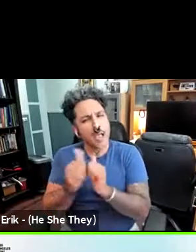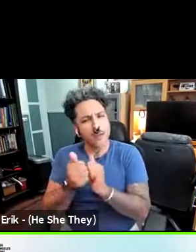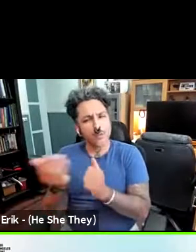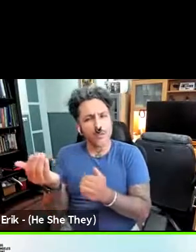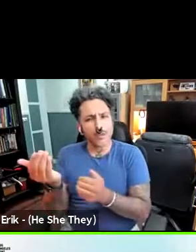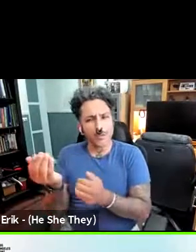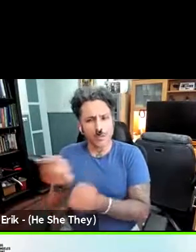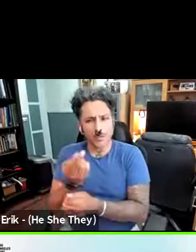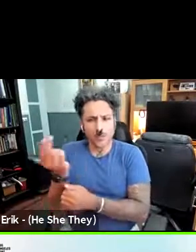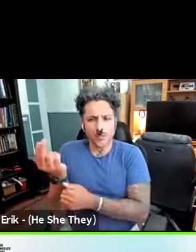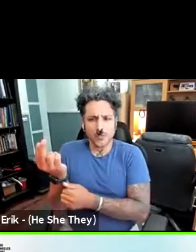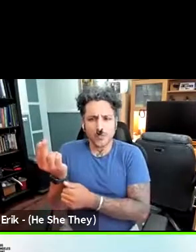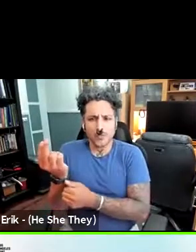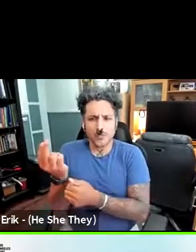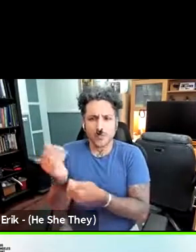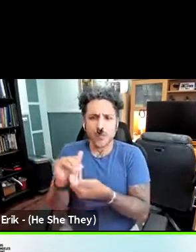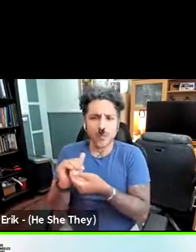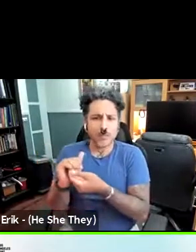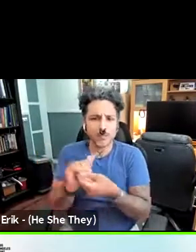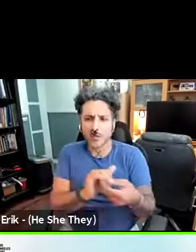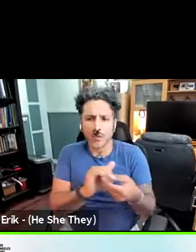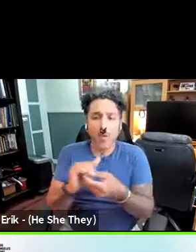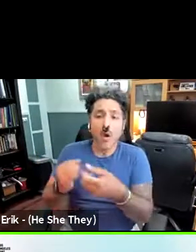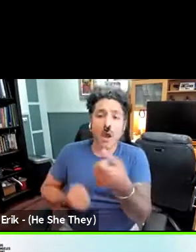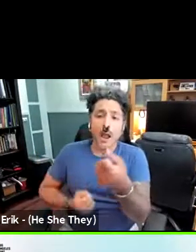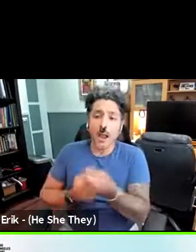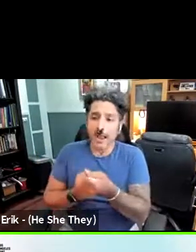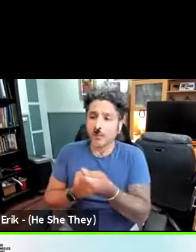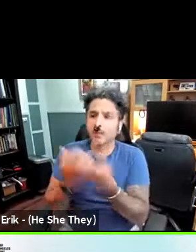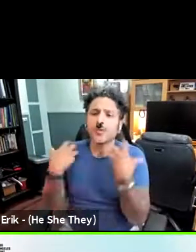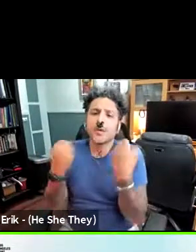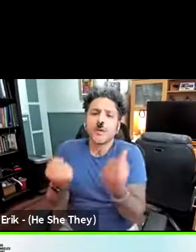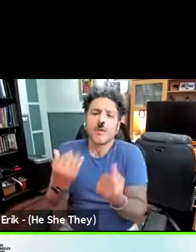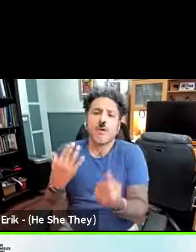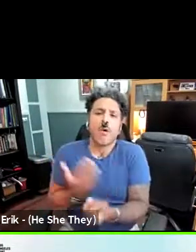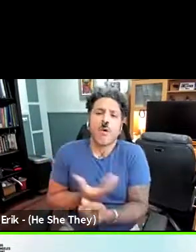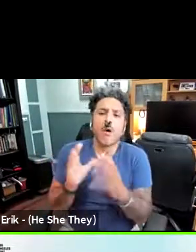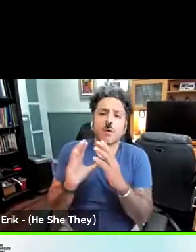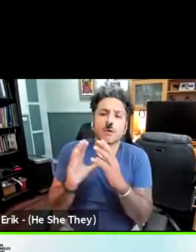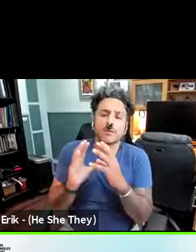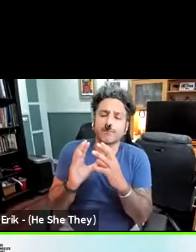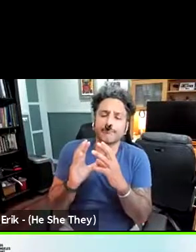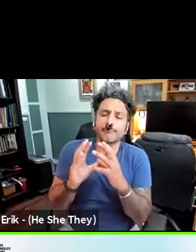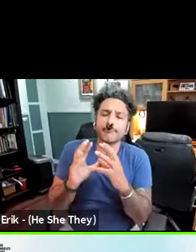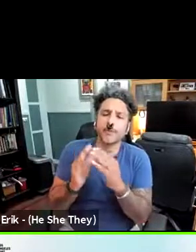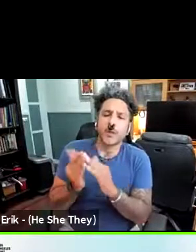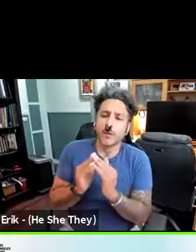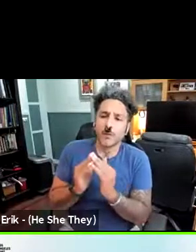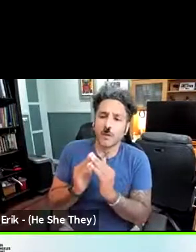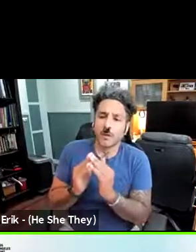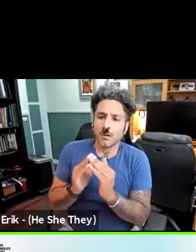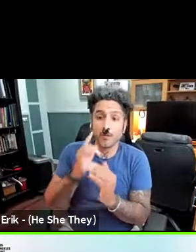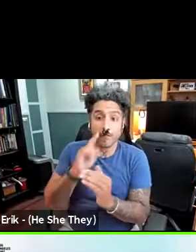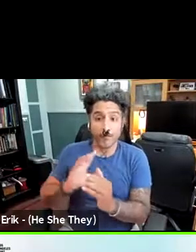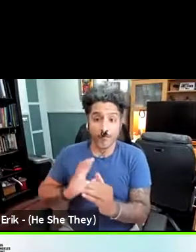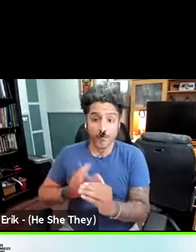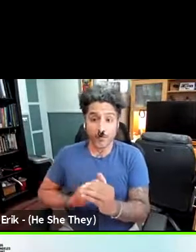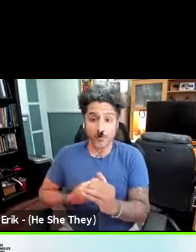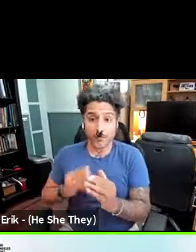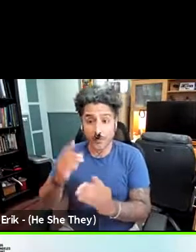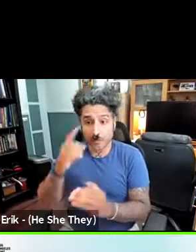mutual aid within the Black trans community to heal our community? How do we use that particular mechanism